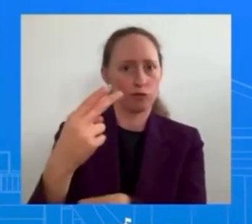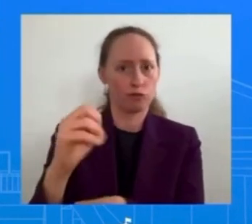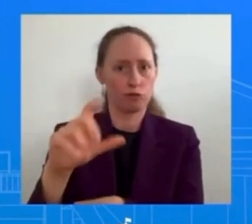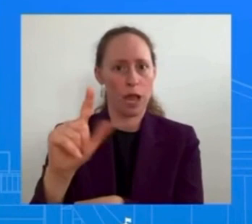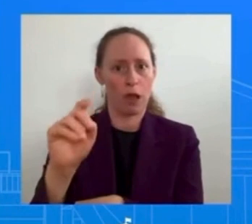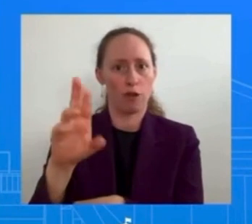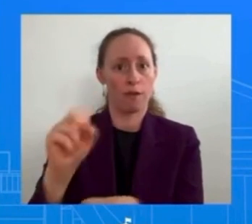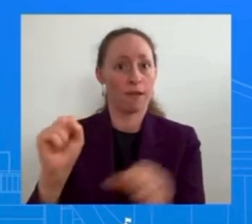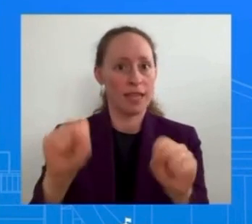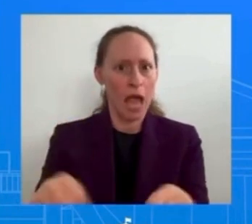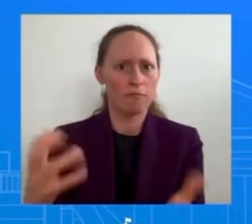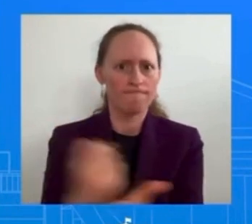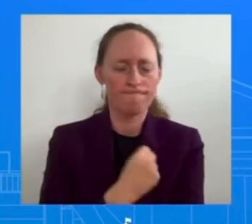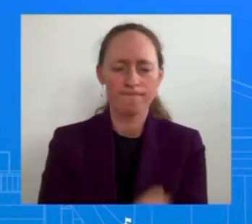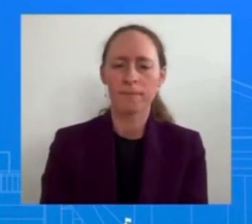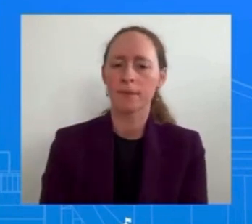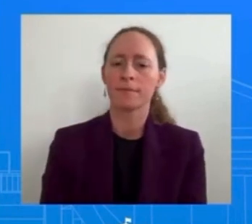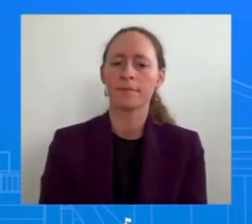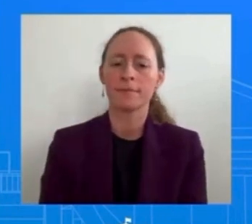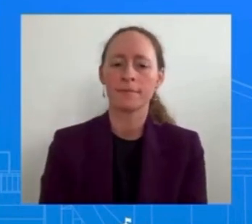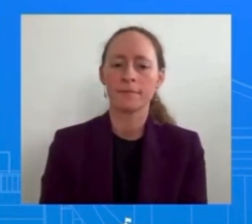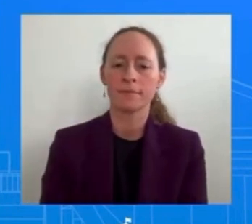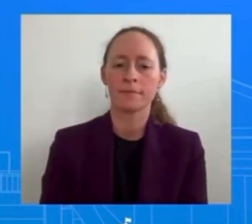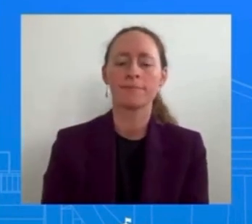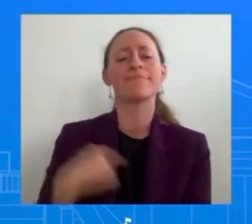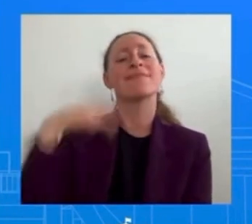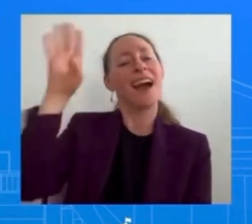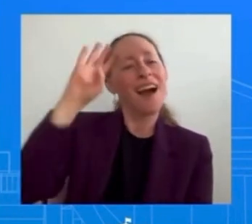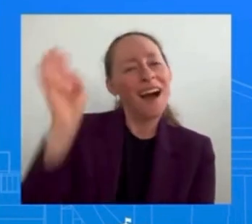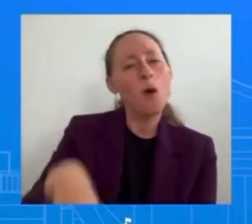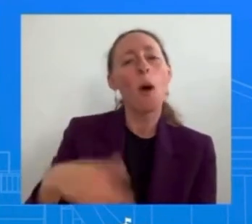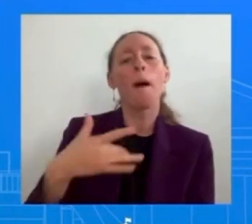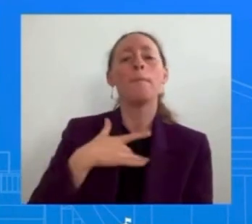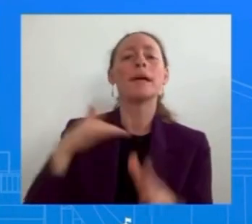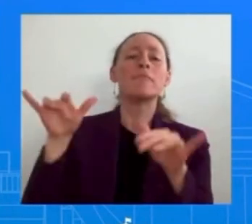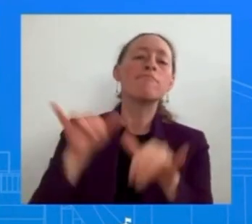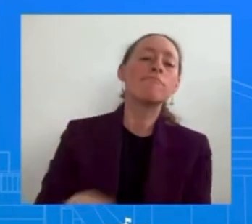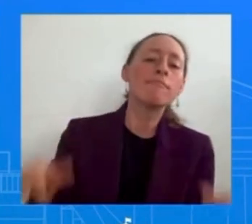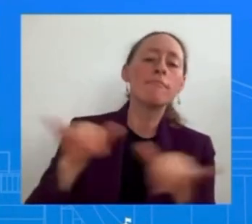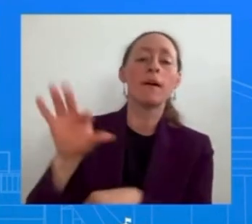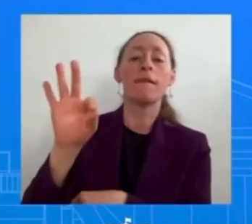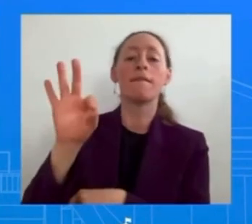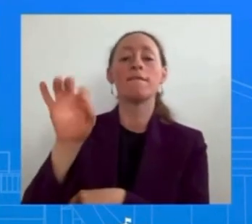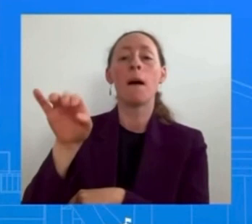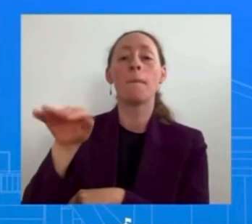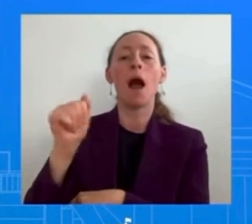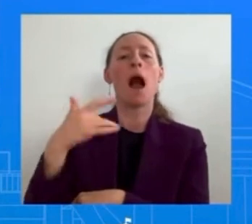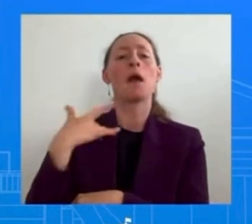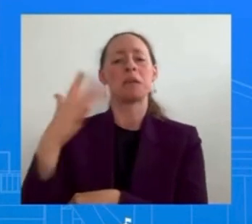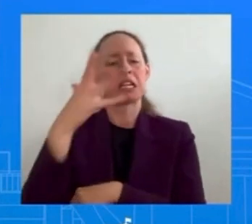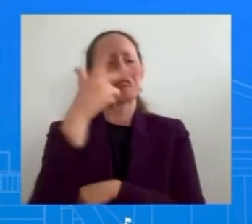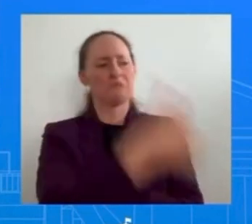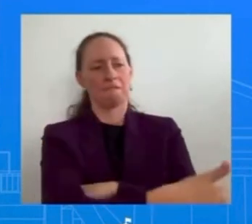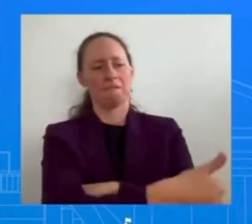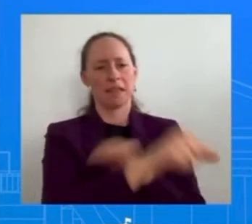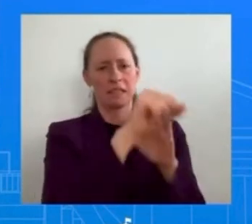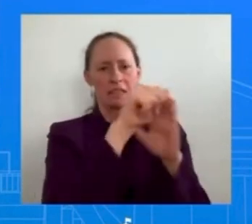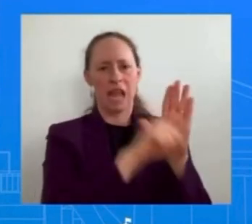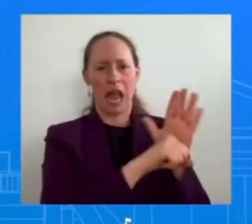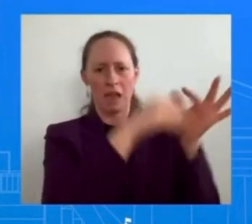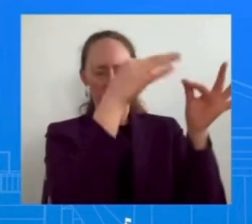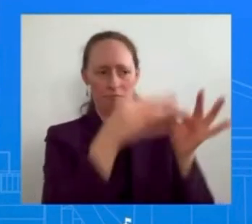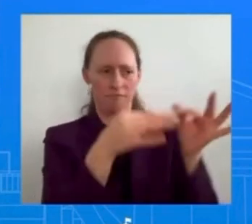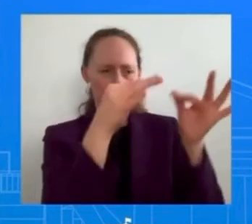but Hawaii is a small state. Mm-hmm. Does Hawaii have the staffing and the expertise